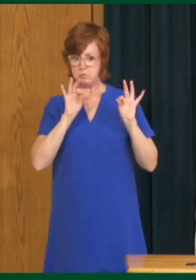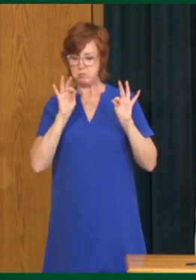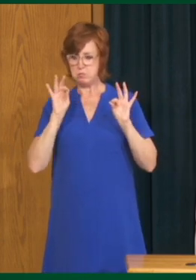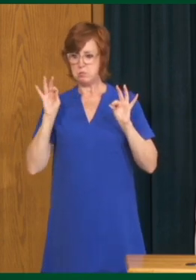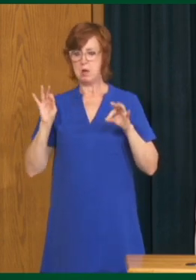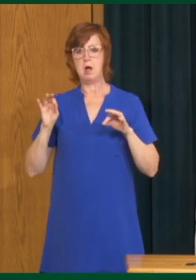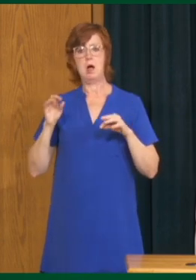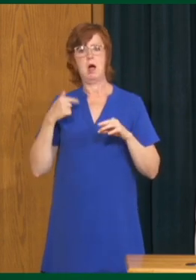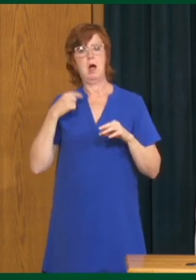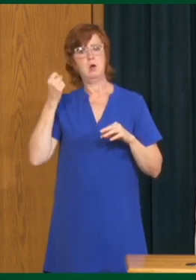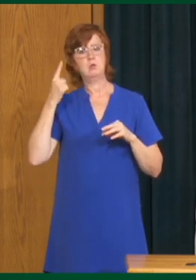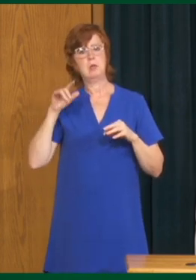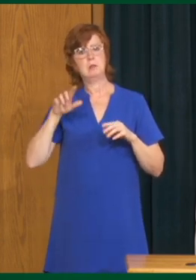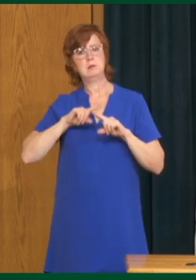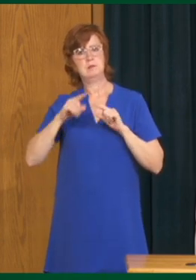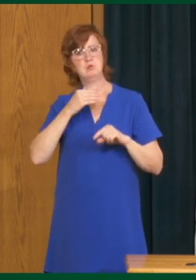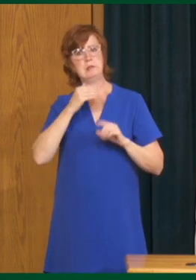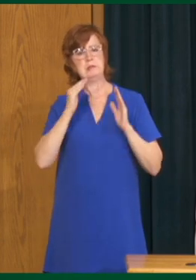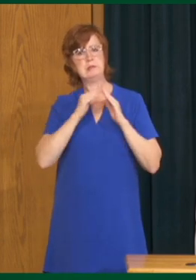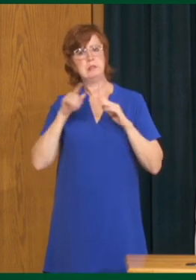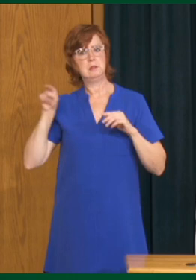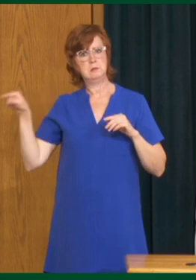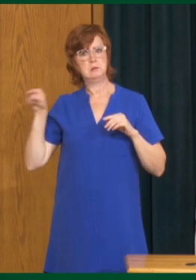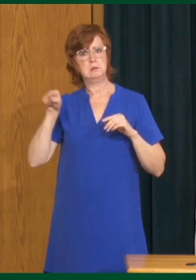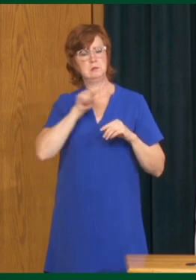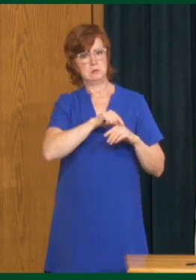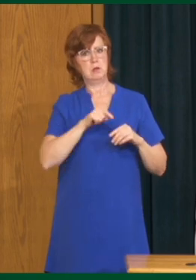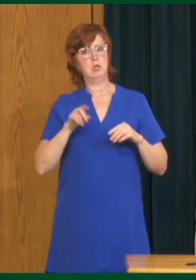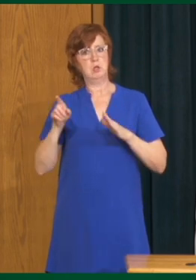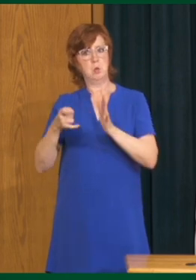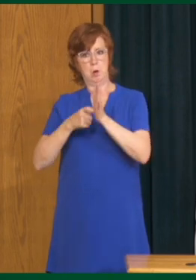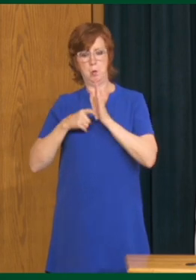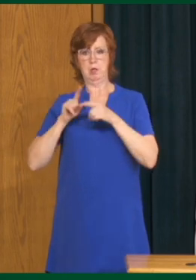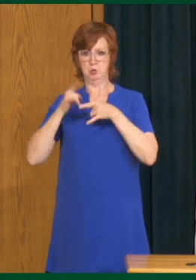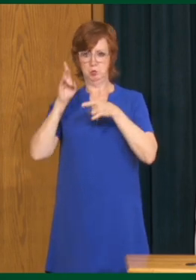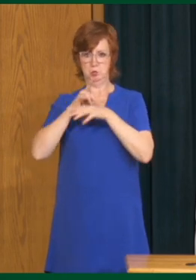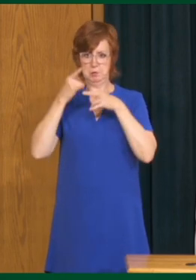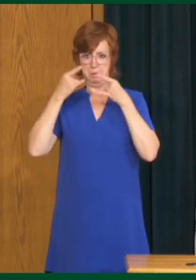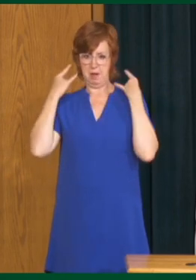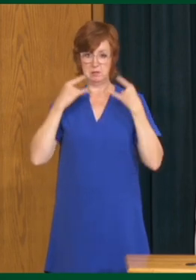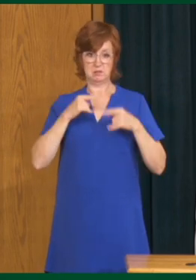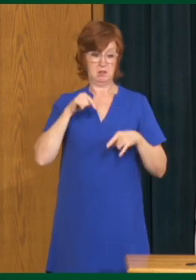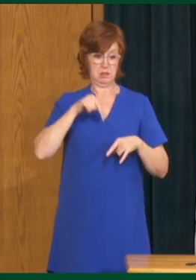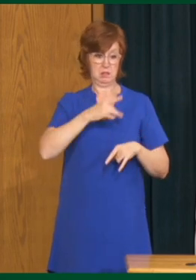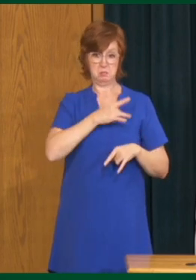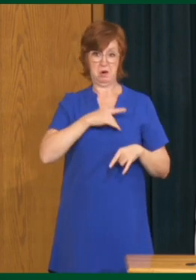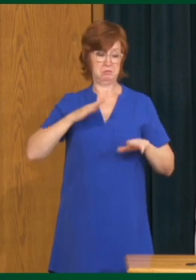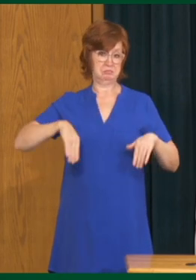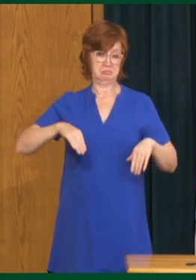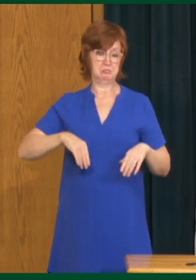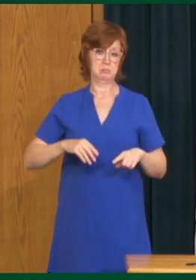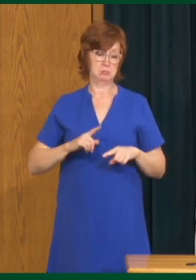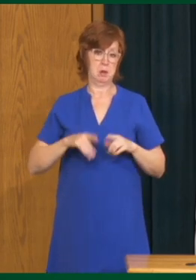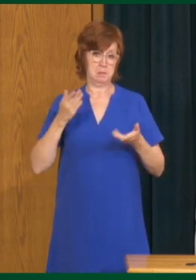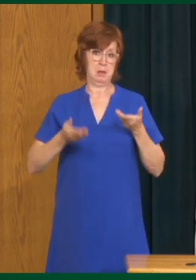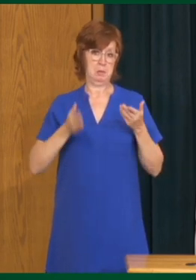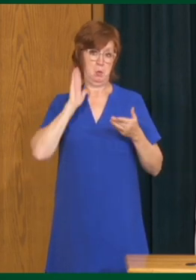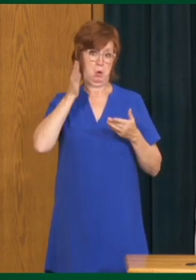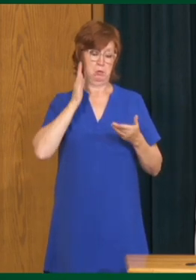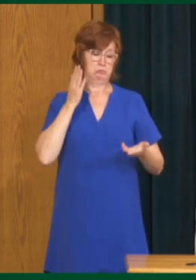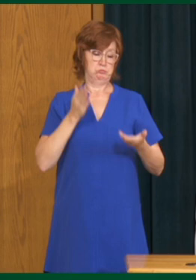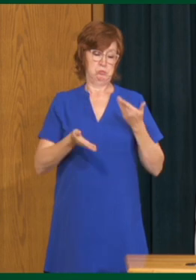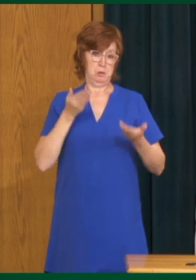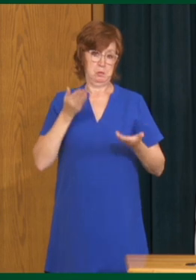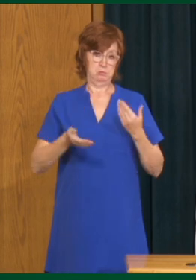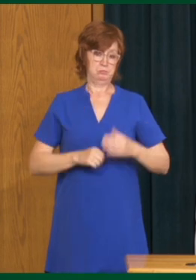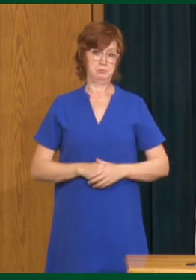mask laws, some provinces have as well, but based on our context at this point, this may be the appropriate recommendation at this point,